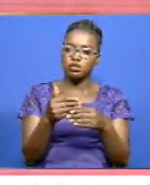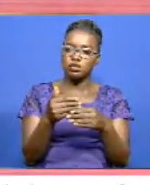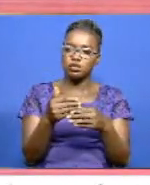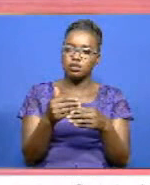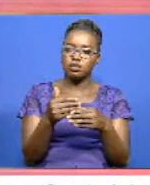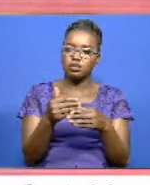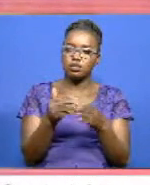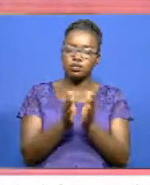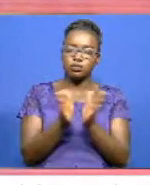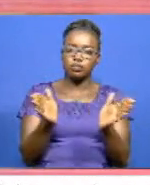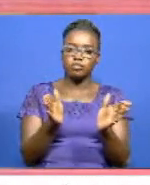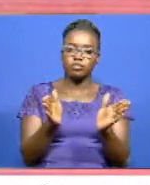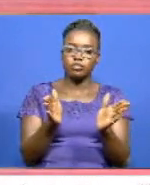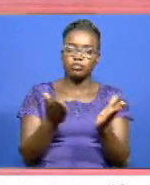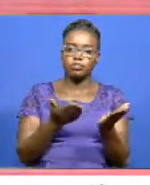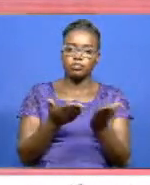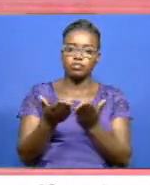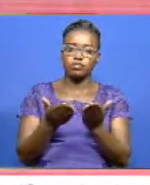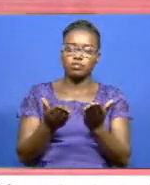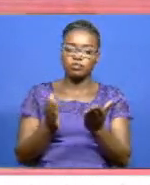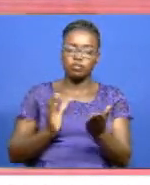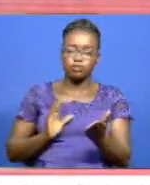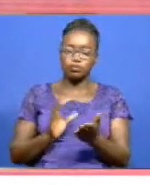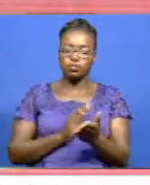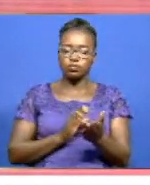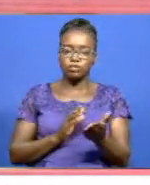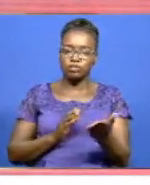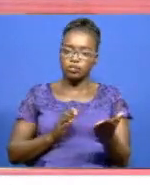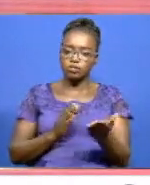to the Public Service Commission for approval.